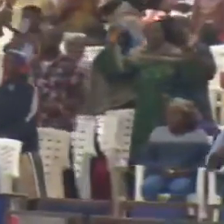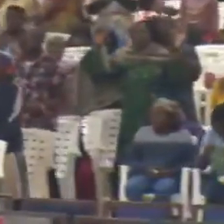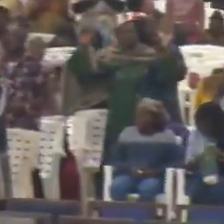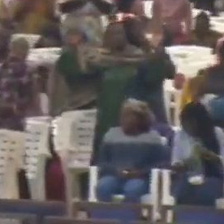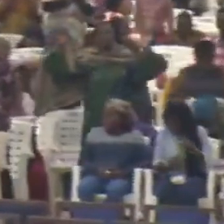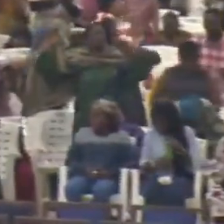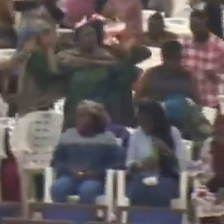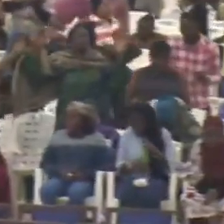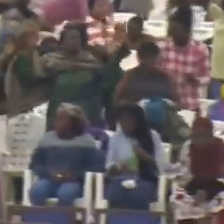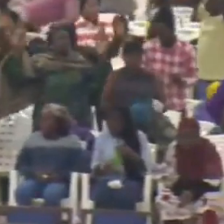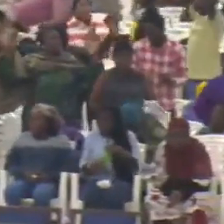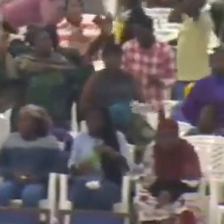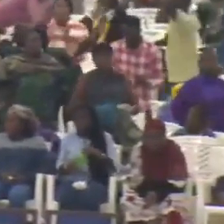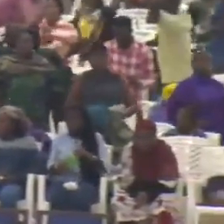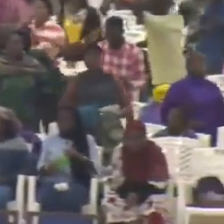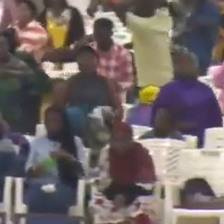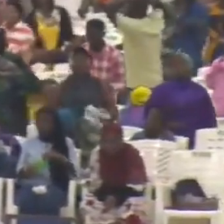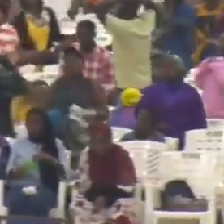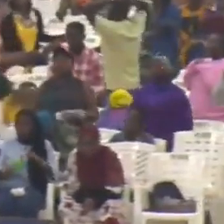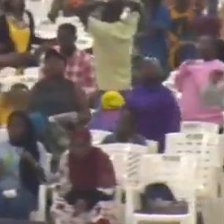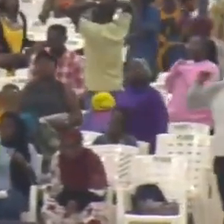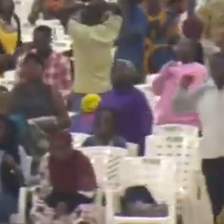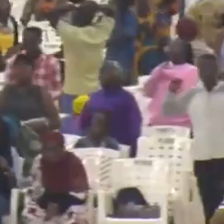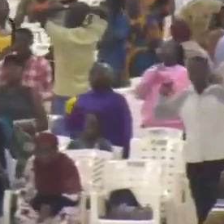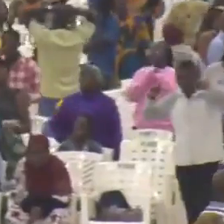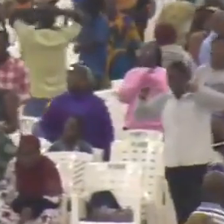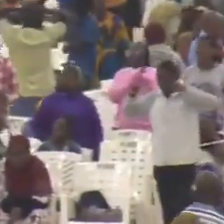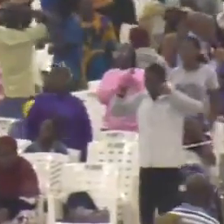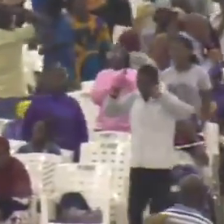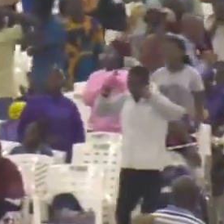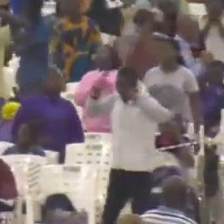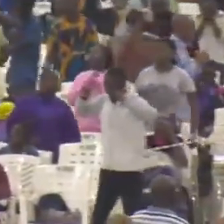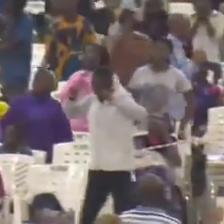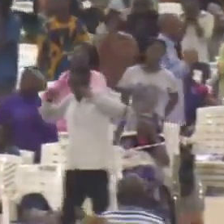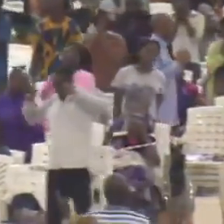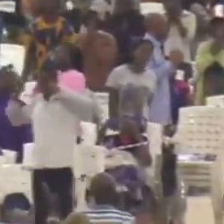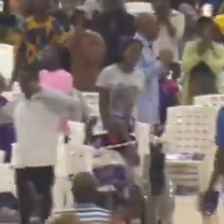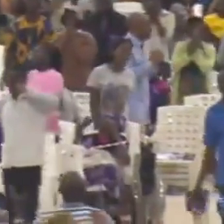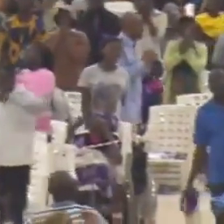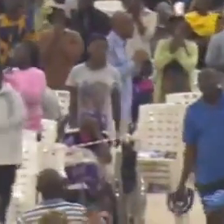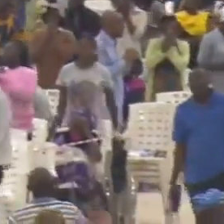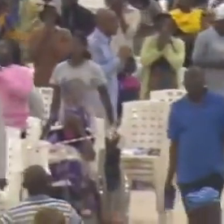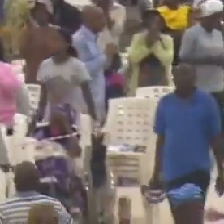Worship the one who has never lost a war.